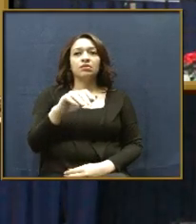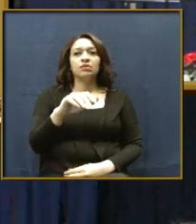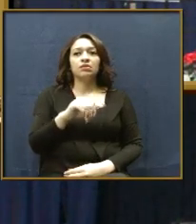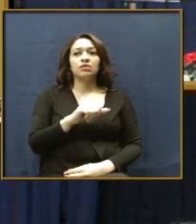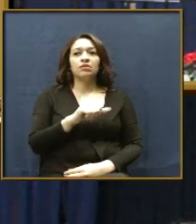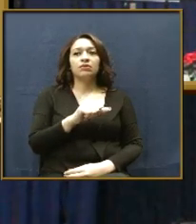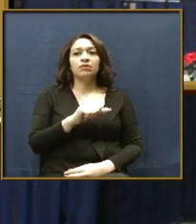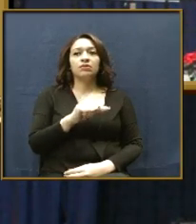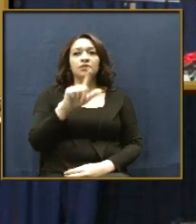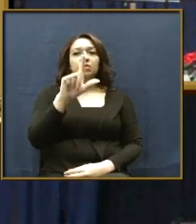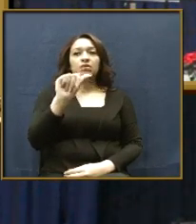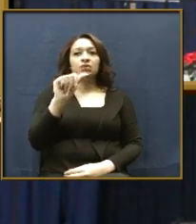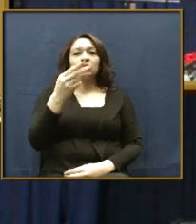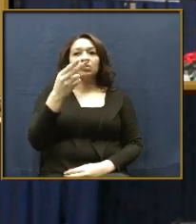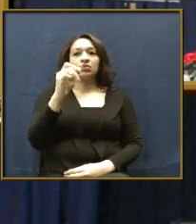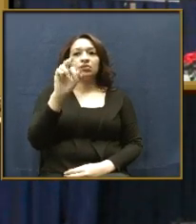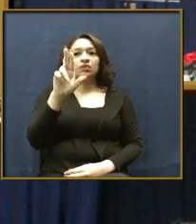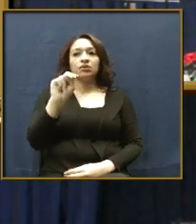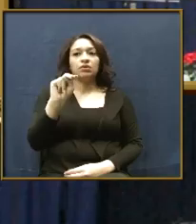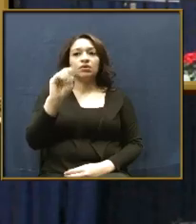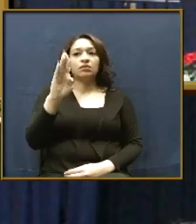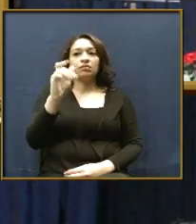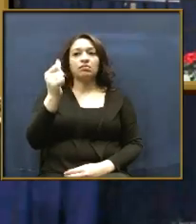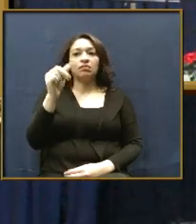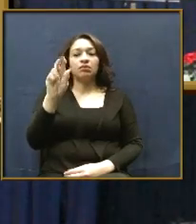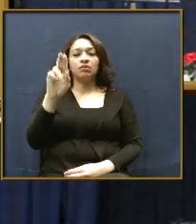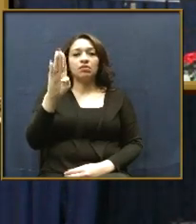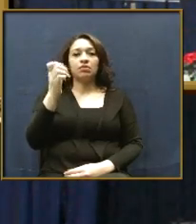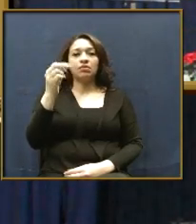Lauren Ashley Barber.